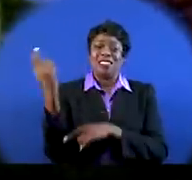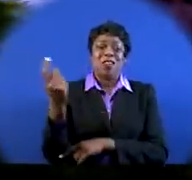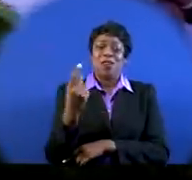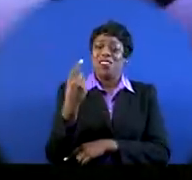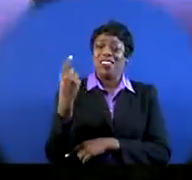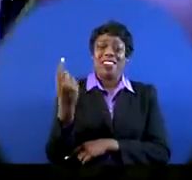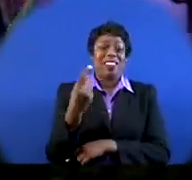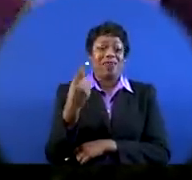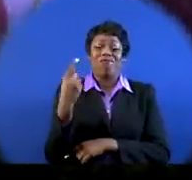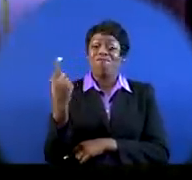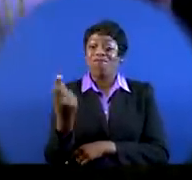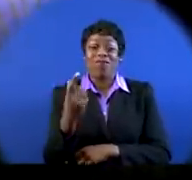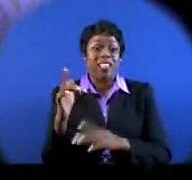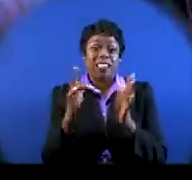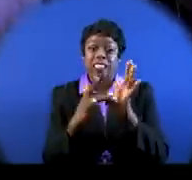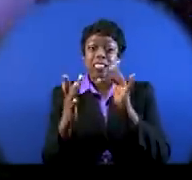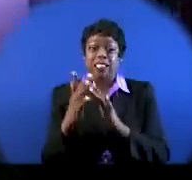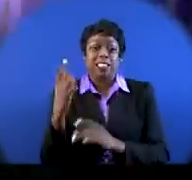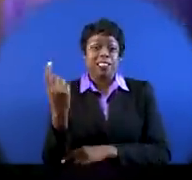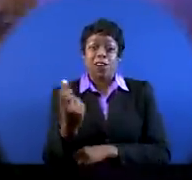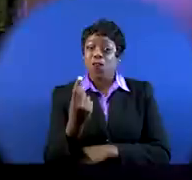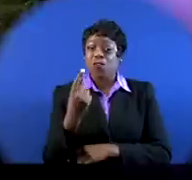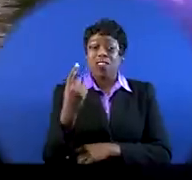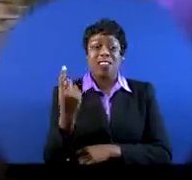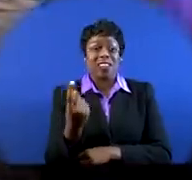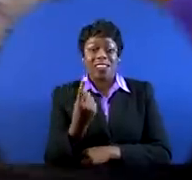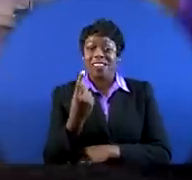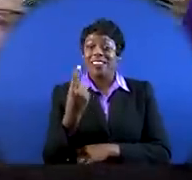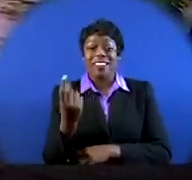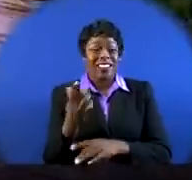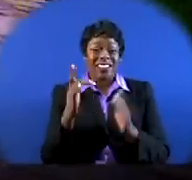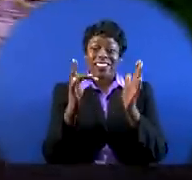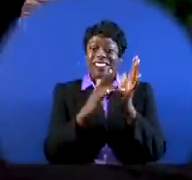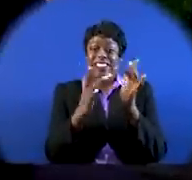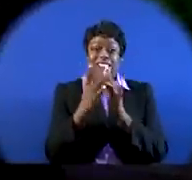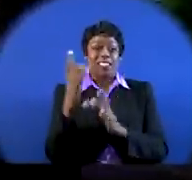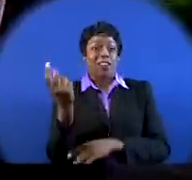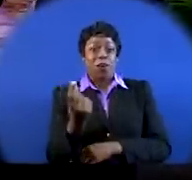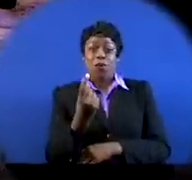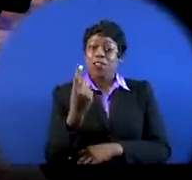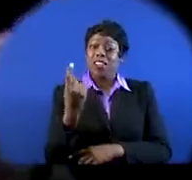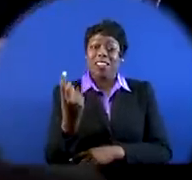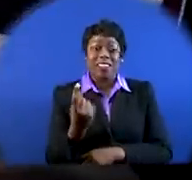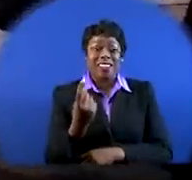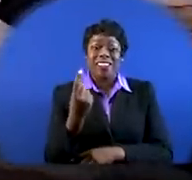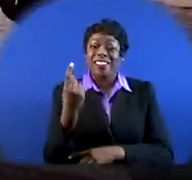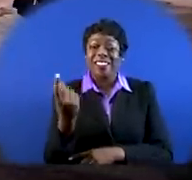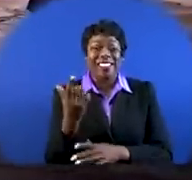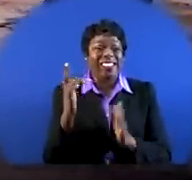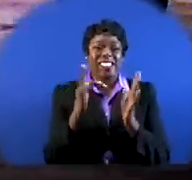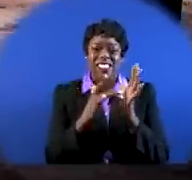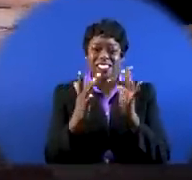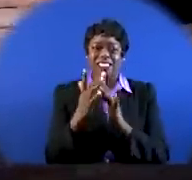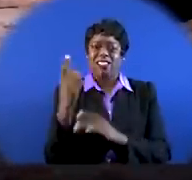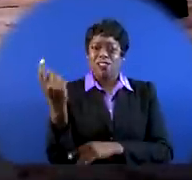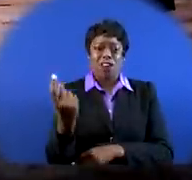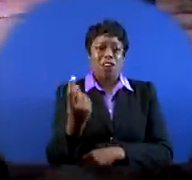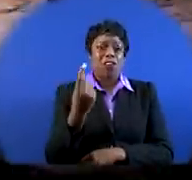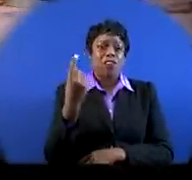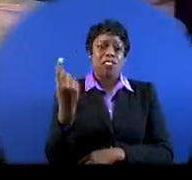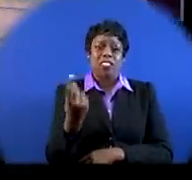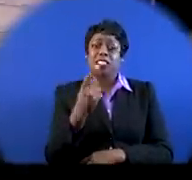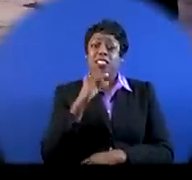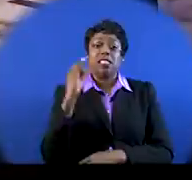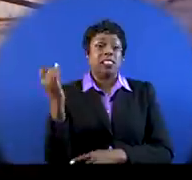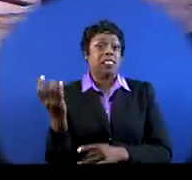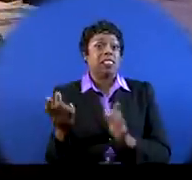Jesus only. Jesus only. Jesus only. Jesus